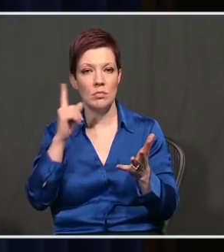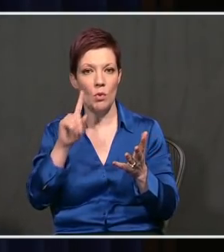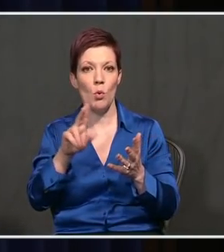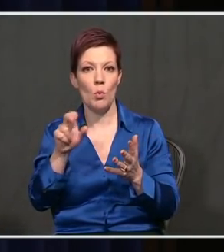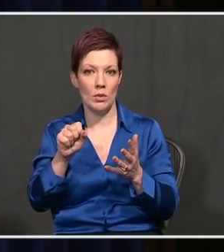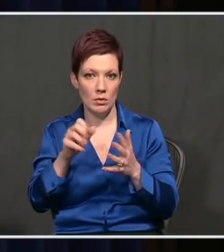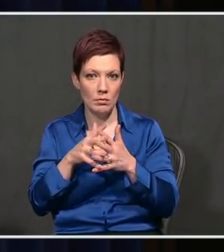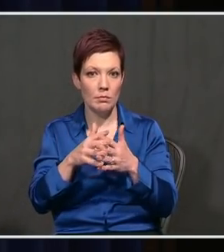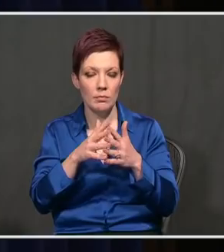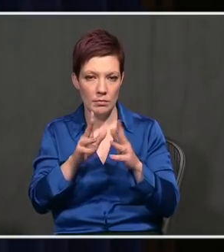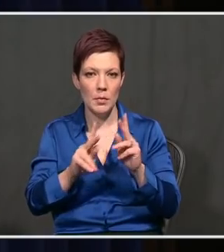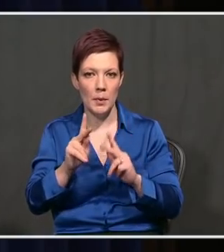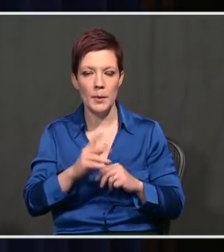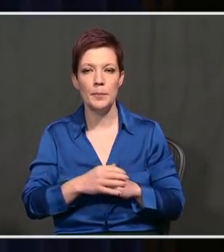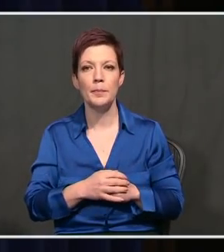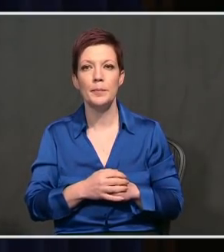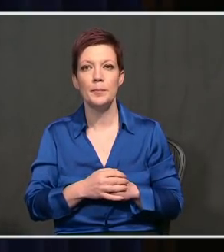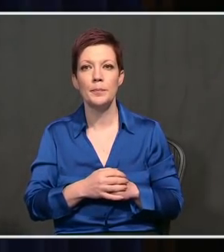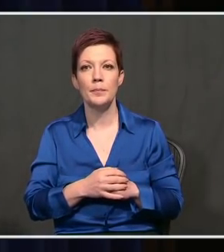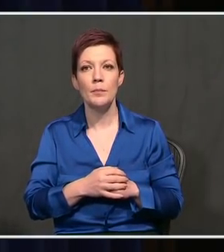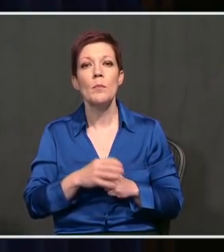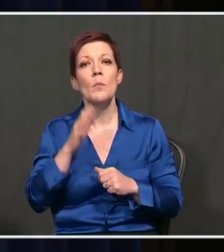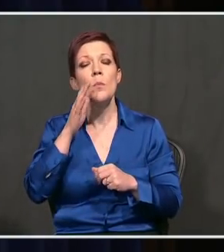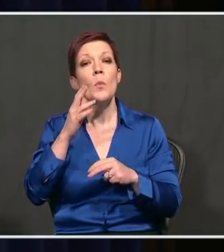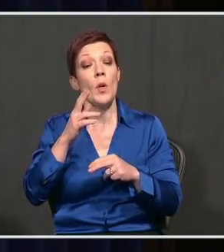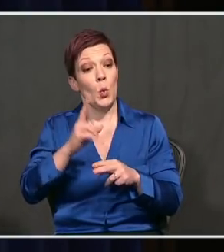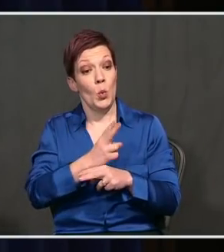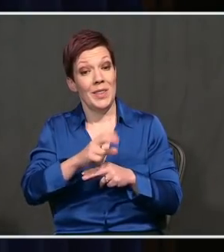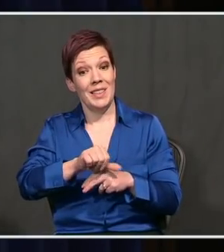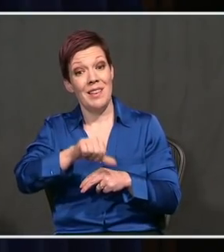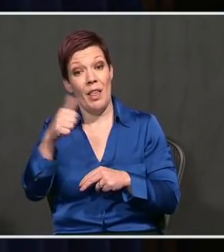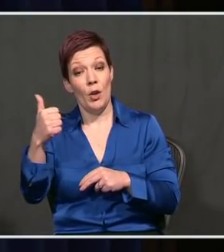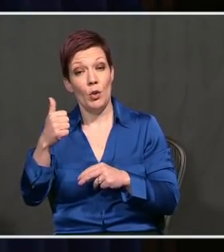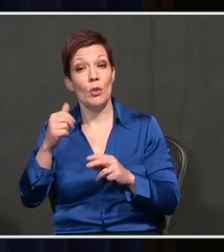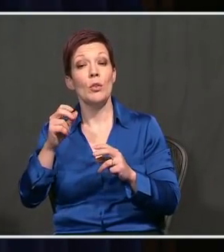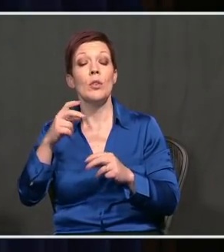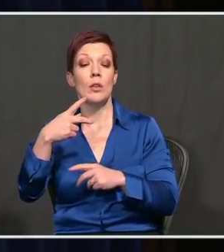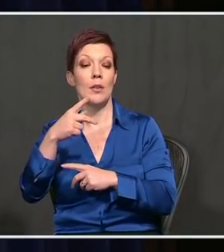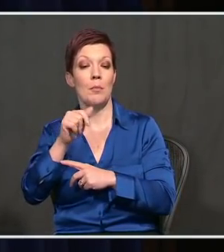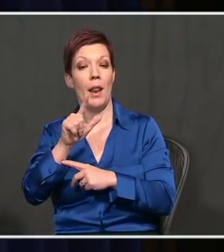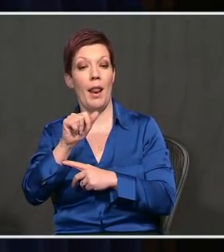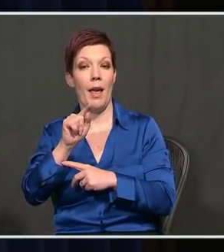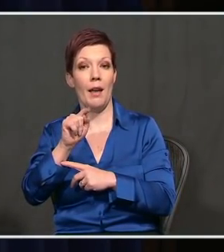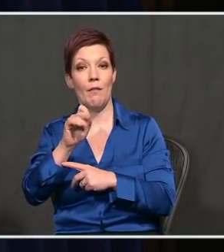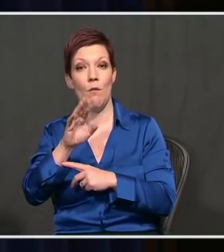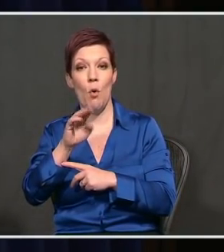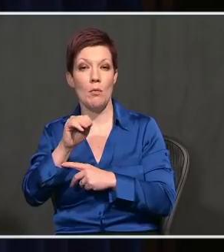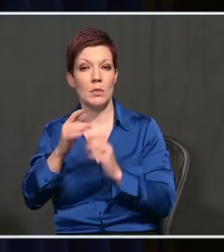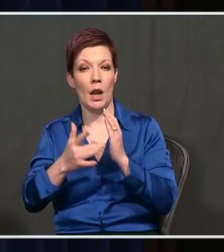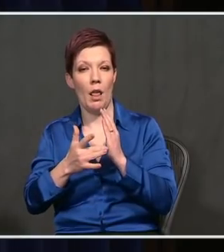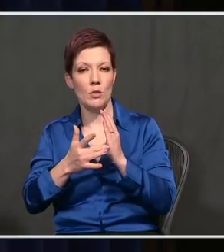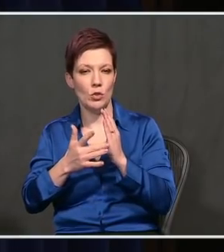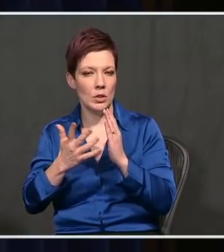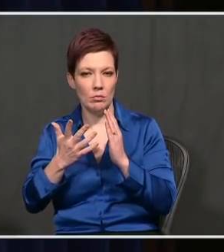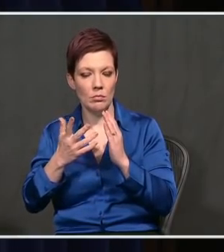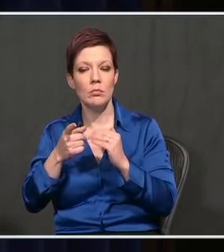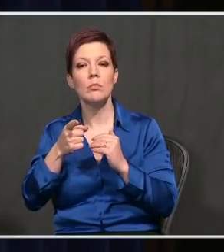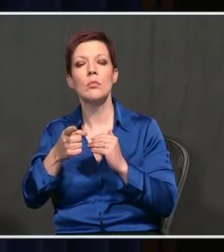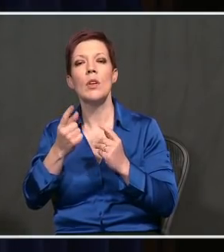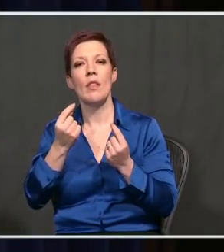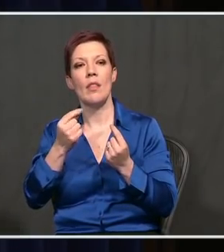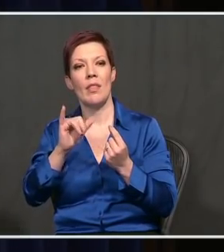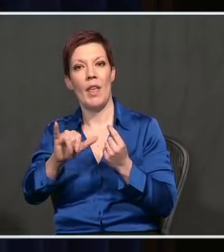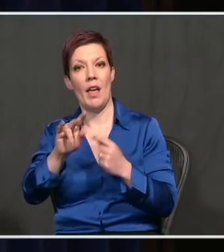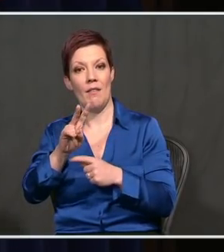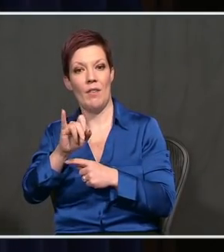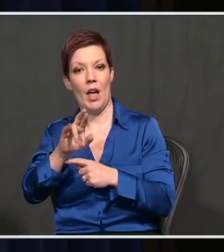other vaccines from the portfolio using a different platform technology, which are a virus that's unable to replicate,